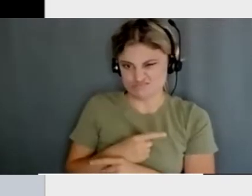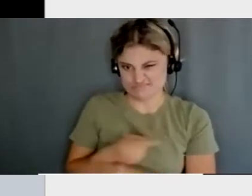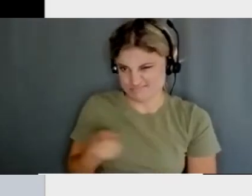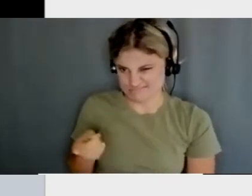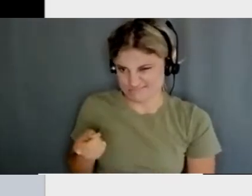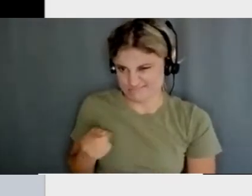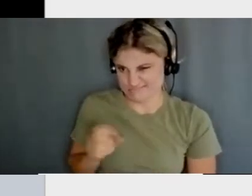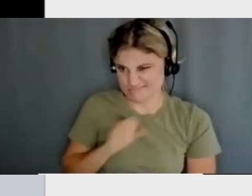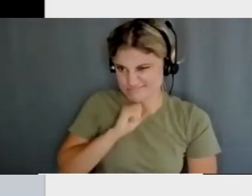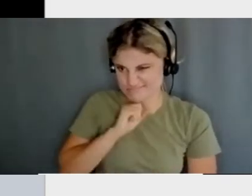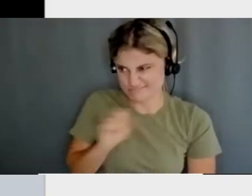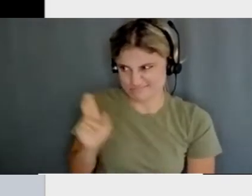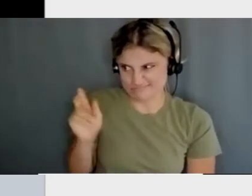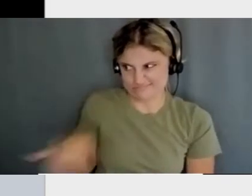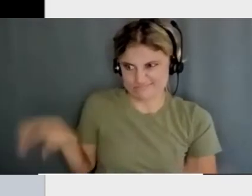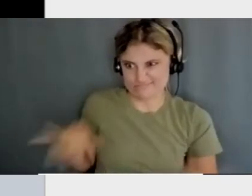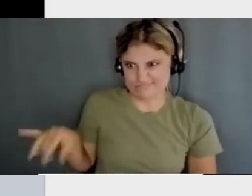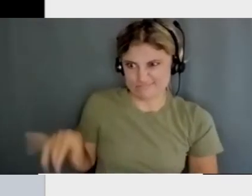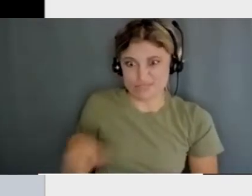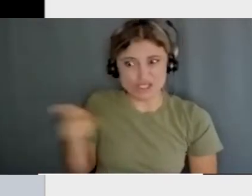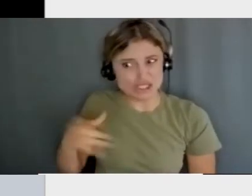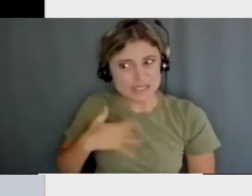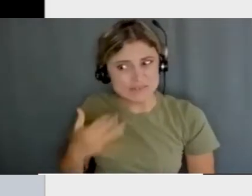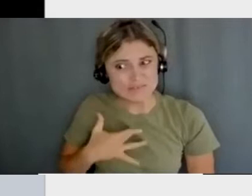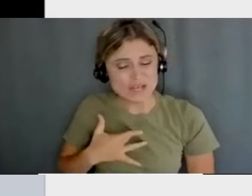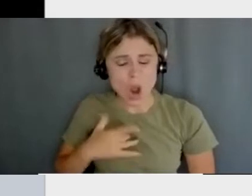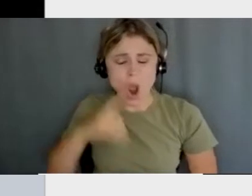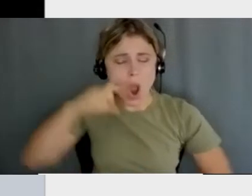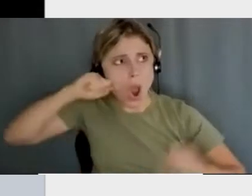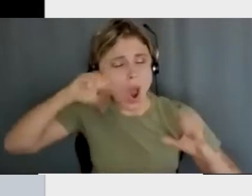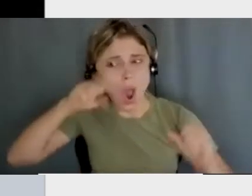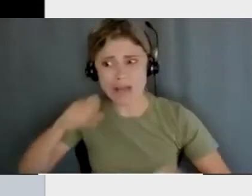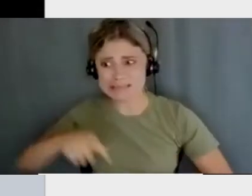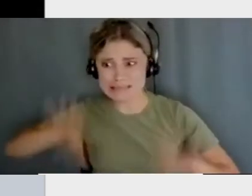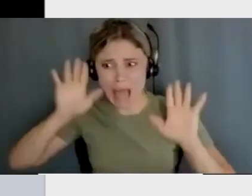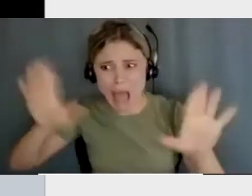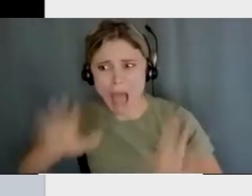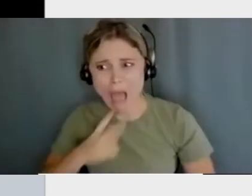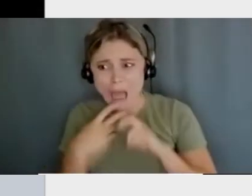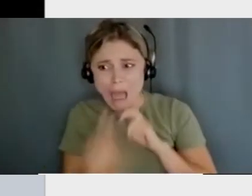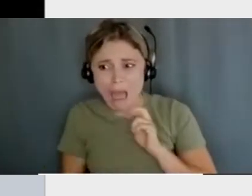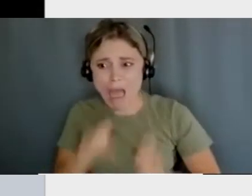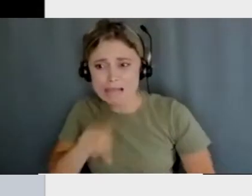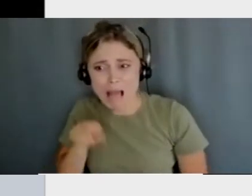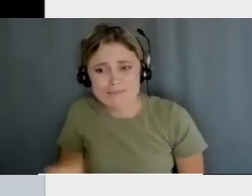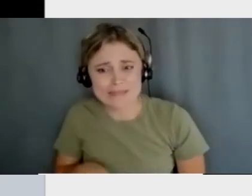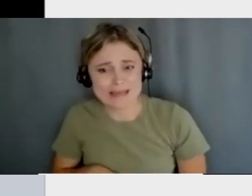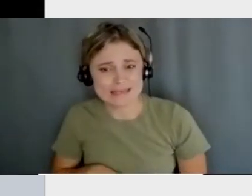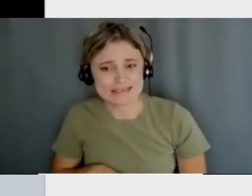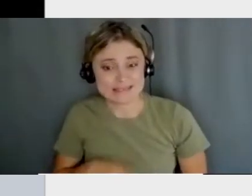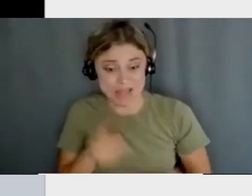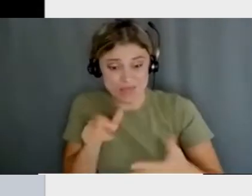it extraordinary?" But Marilyn and August were never